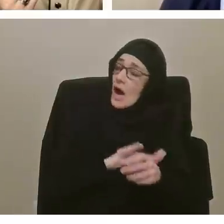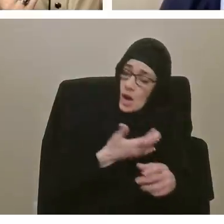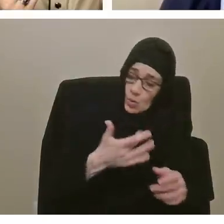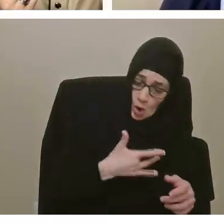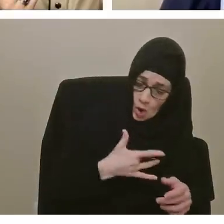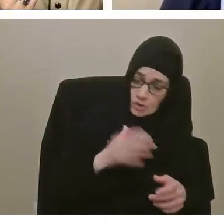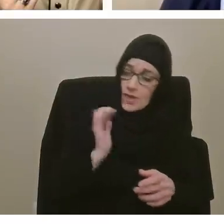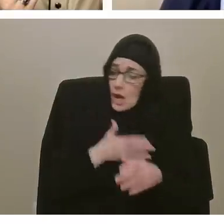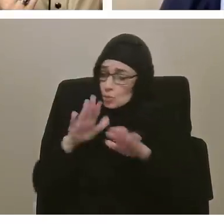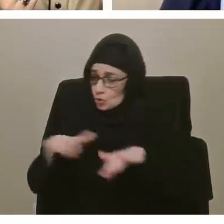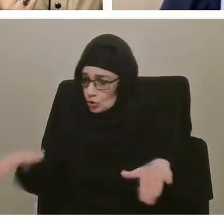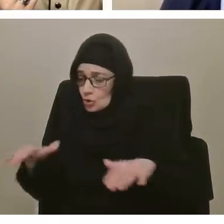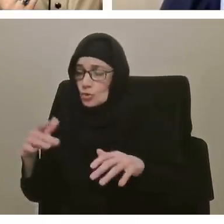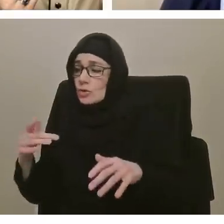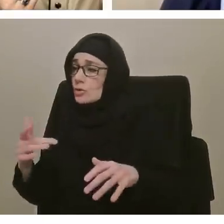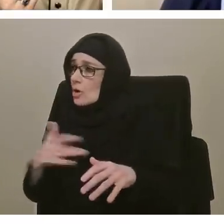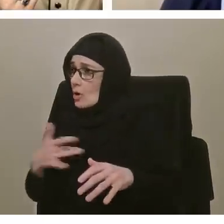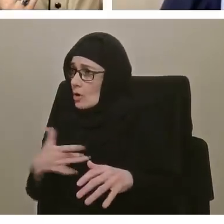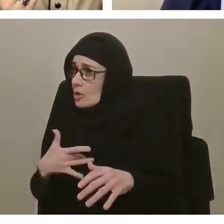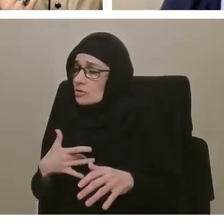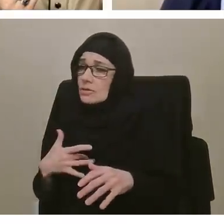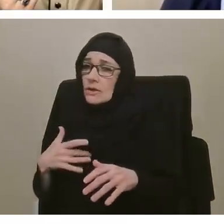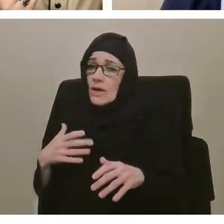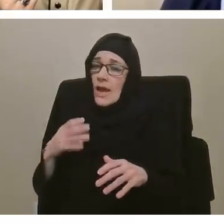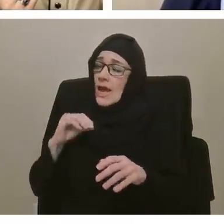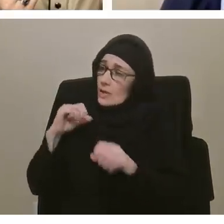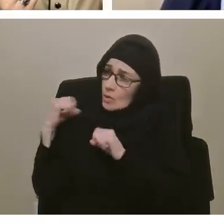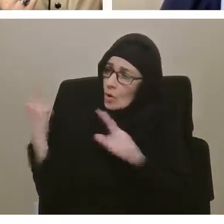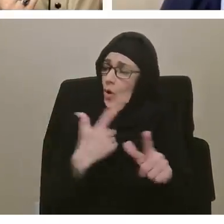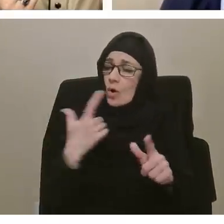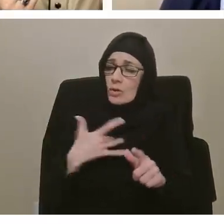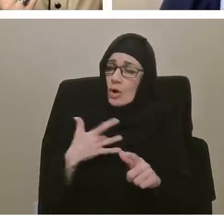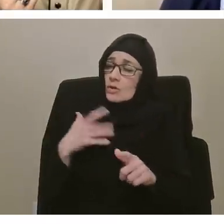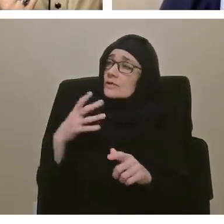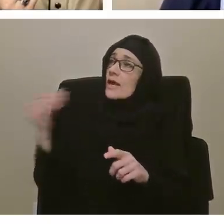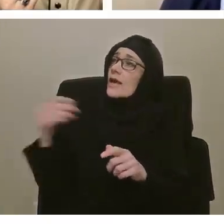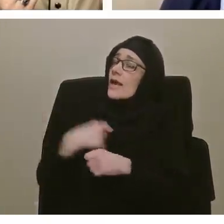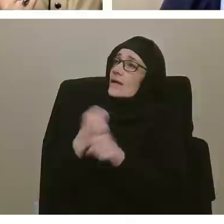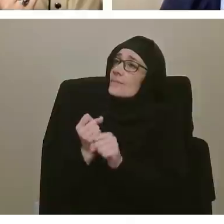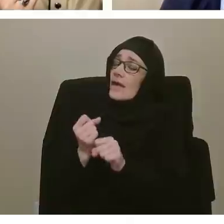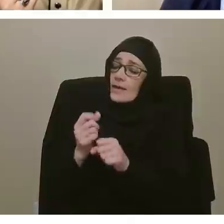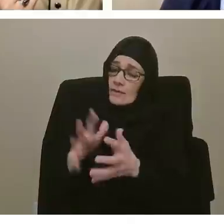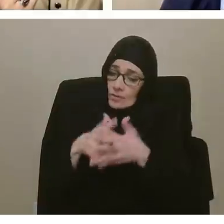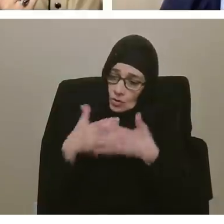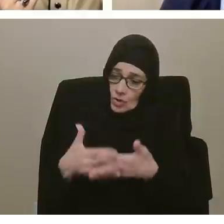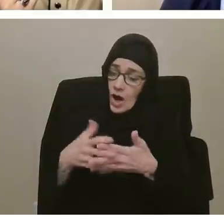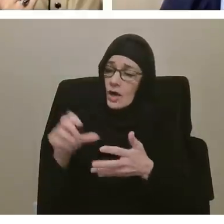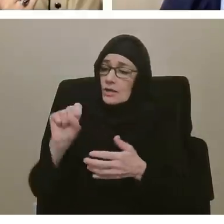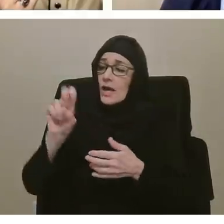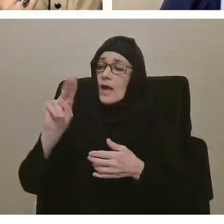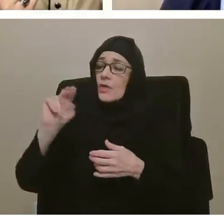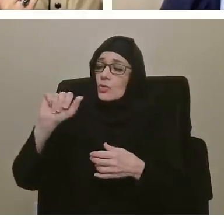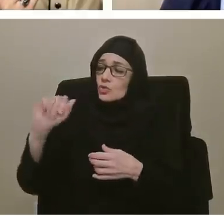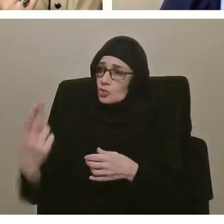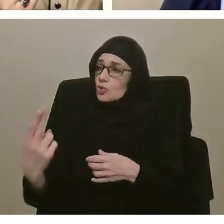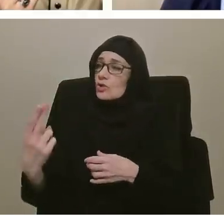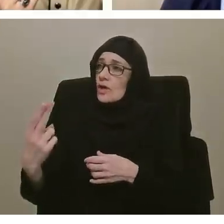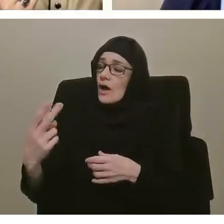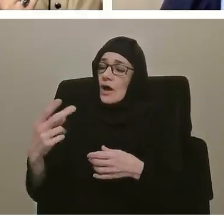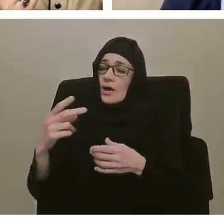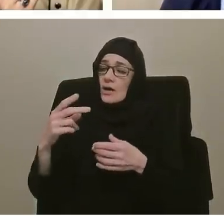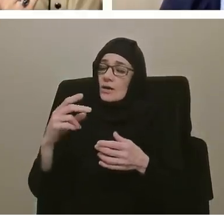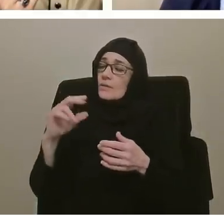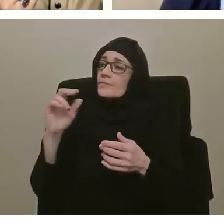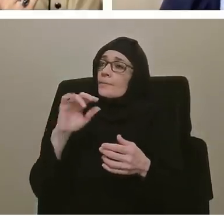the guiding principles of the Quran and the Sunnah, and the reality of the Quran and the Sunnah, the way of Muhammad sallallahu alaihi wasallam, to be what animates and informs